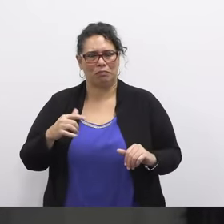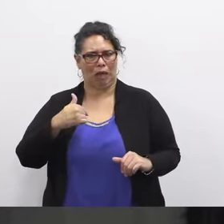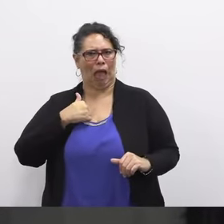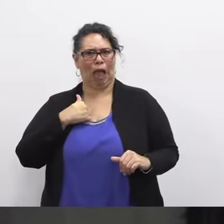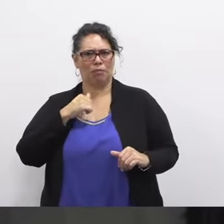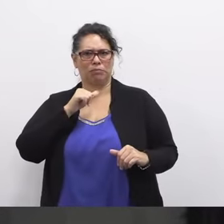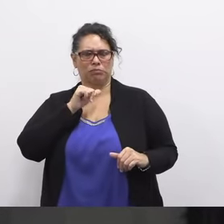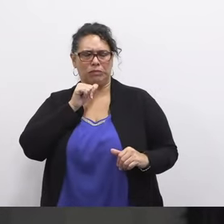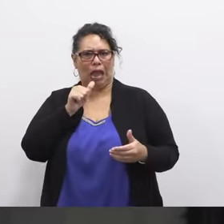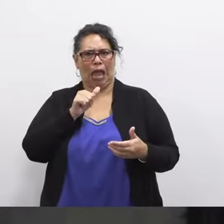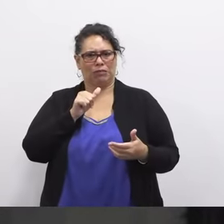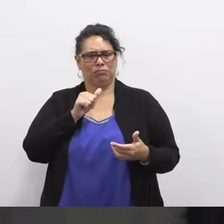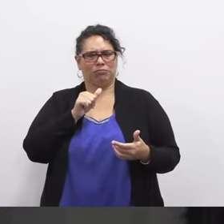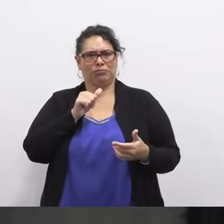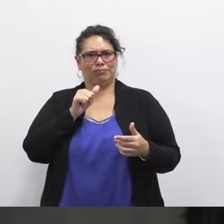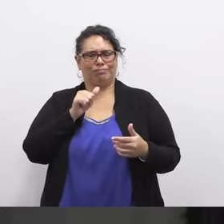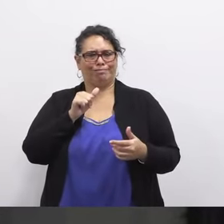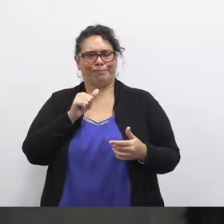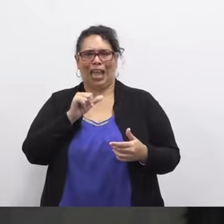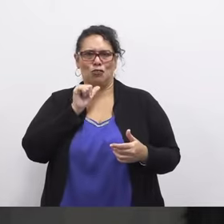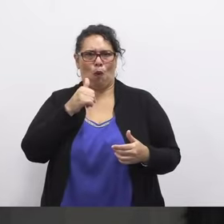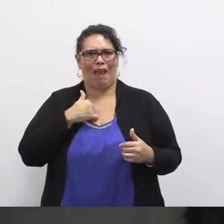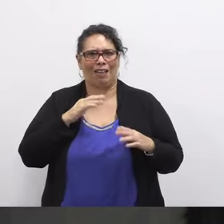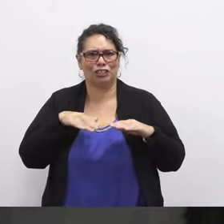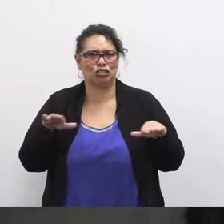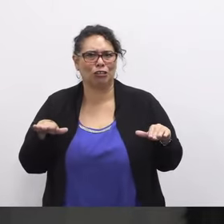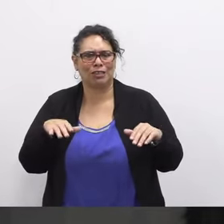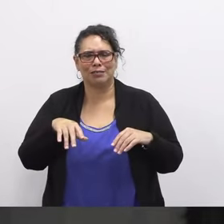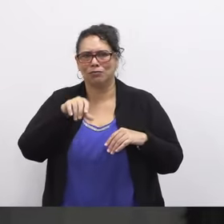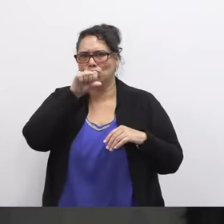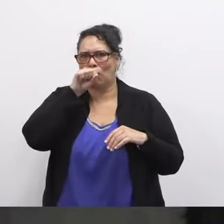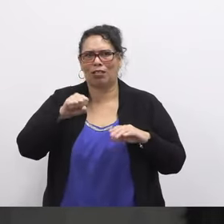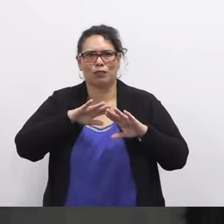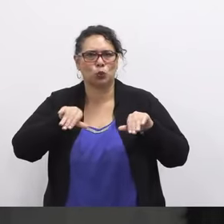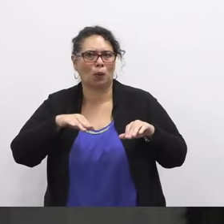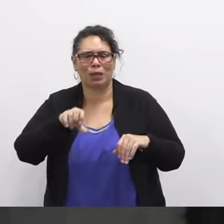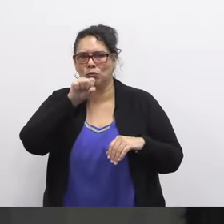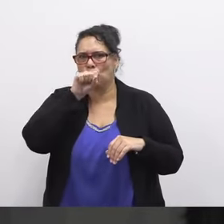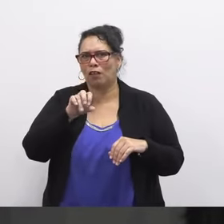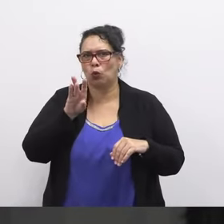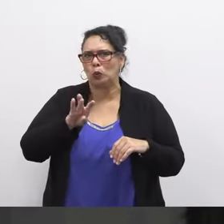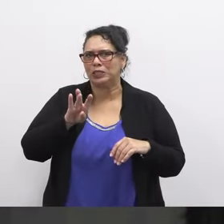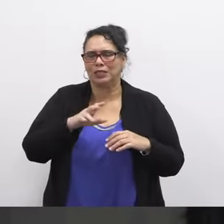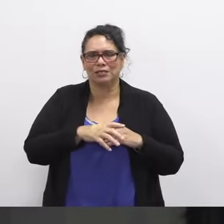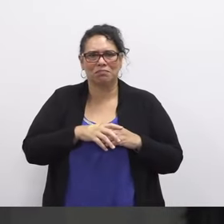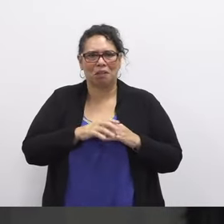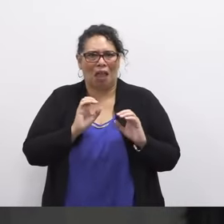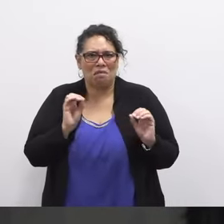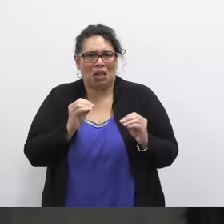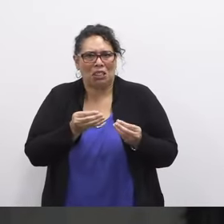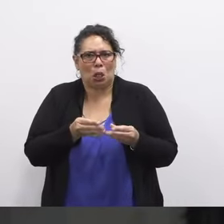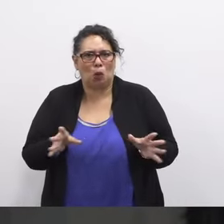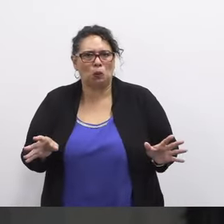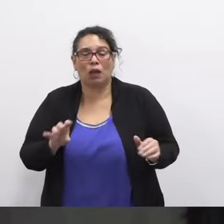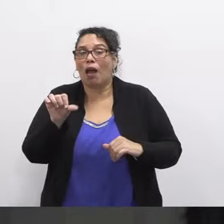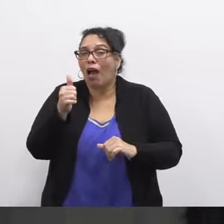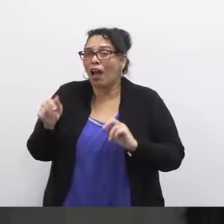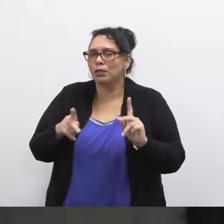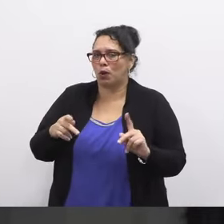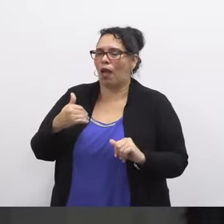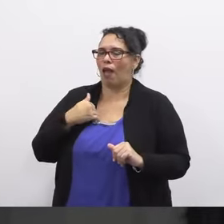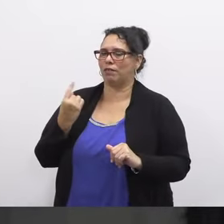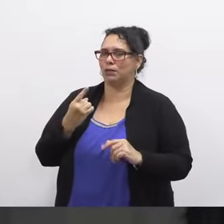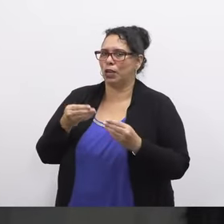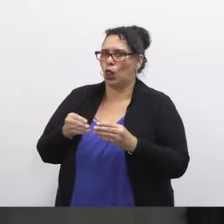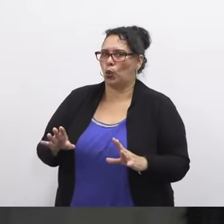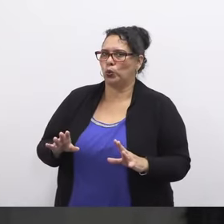invested party. I don't have children. But, you know, I love swimming. I love Wilson. I don't have anything to lose. All of these other people have something to